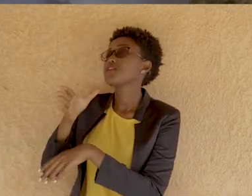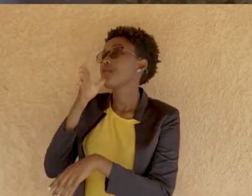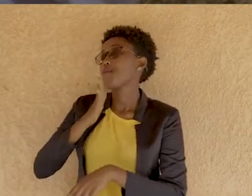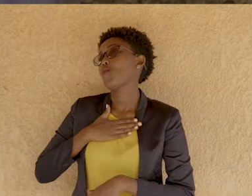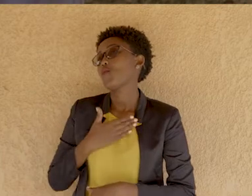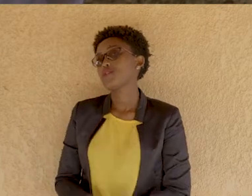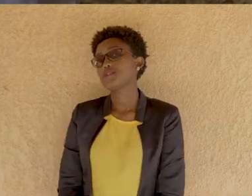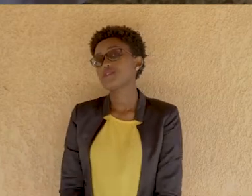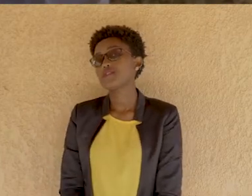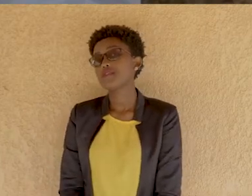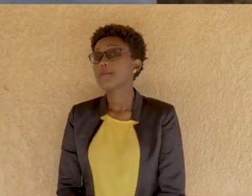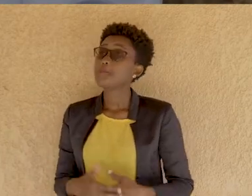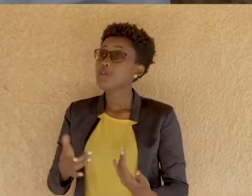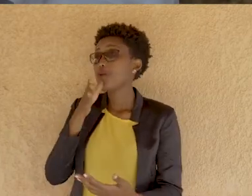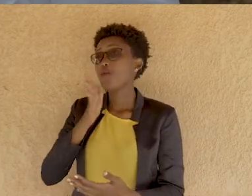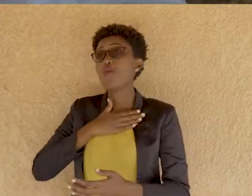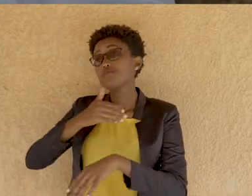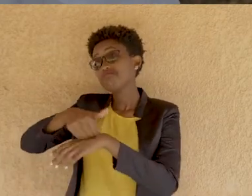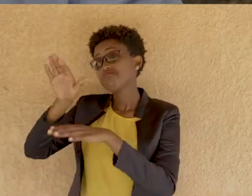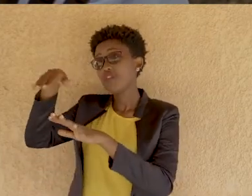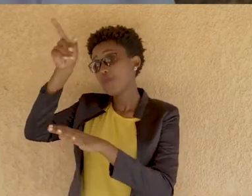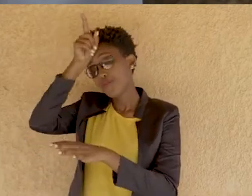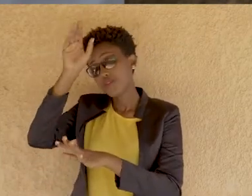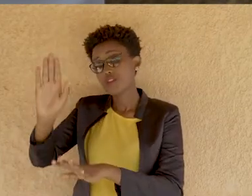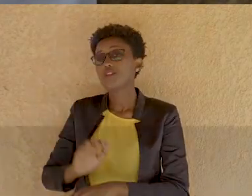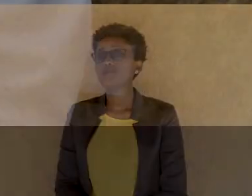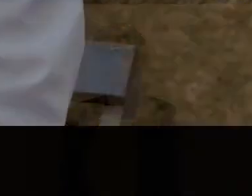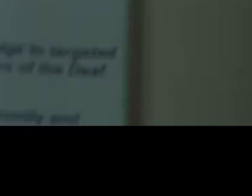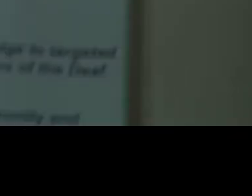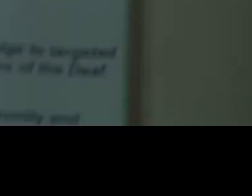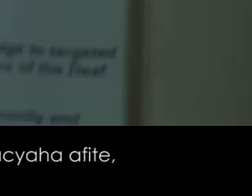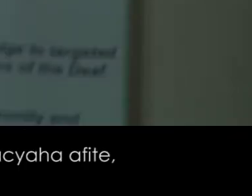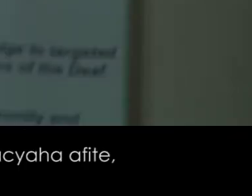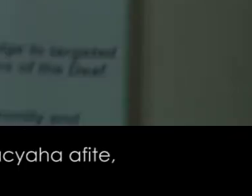mama wanjye ahantu ibintu nibyo nshaka.